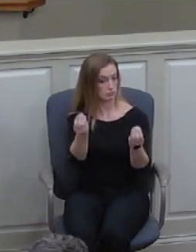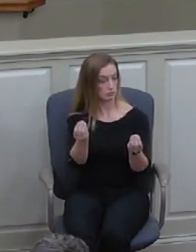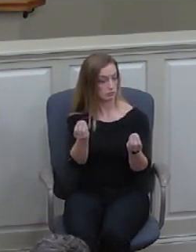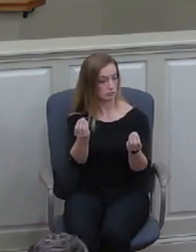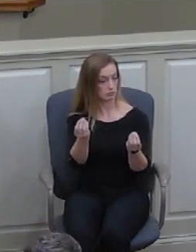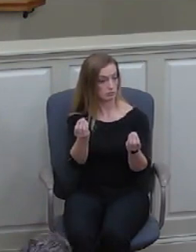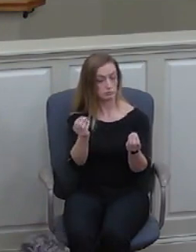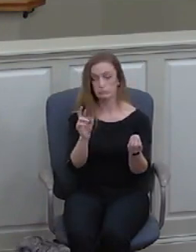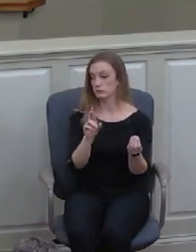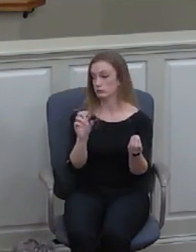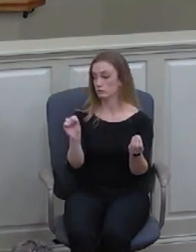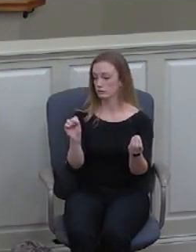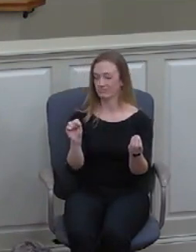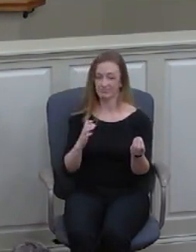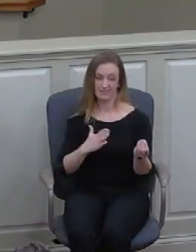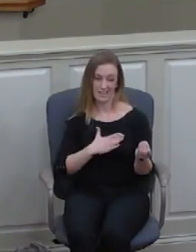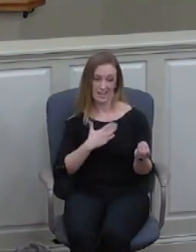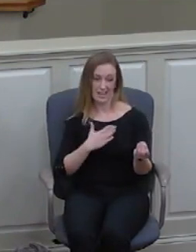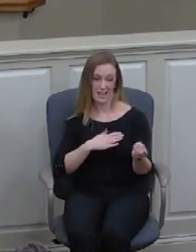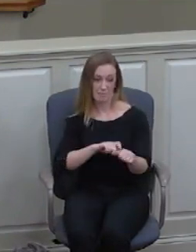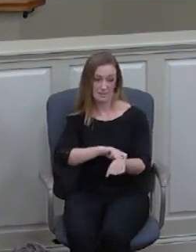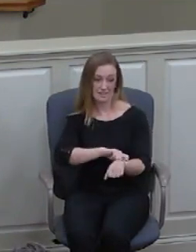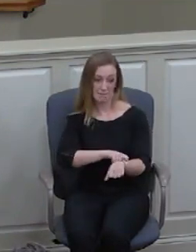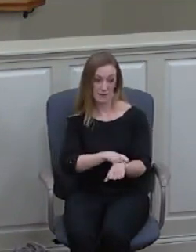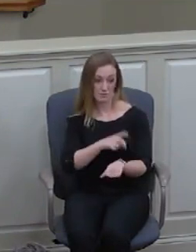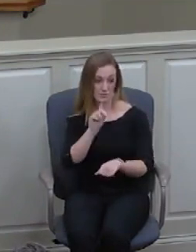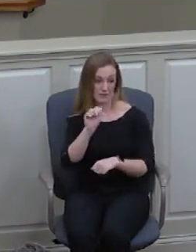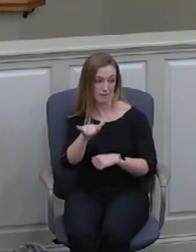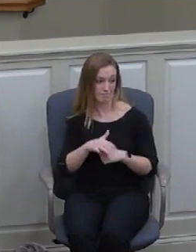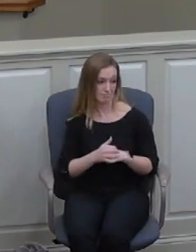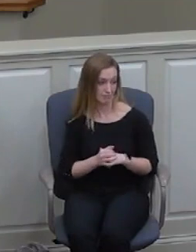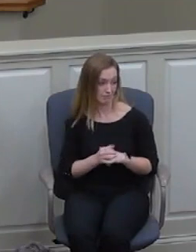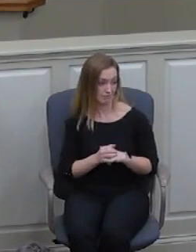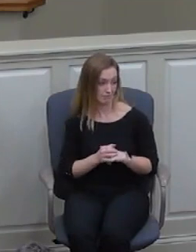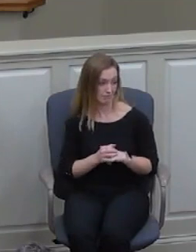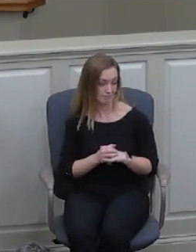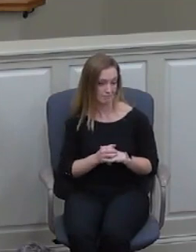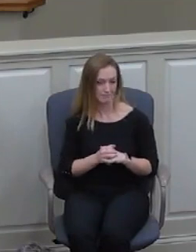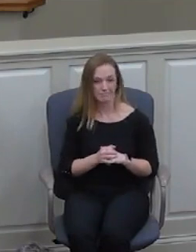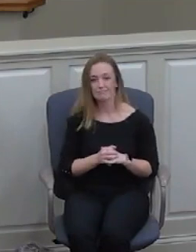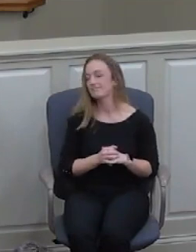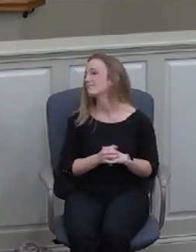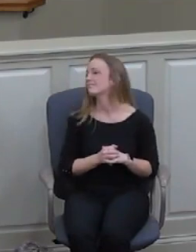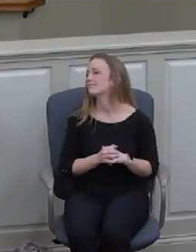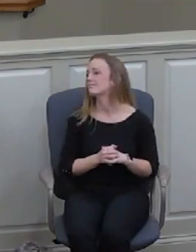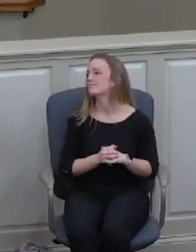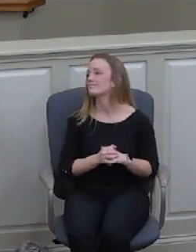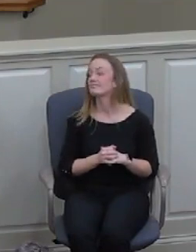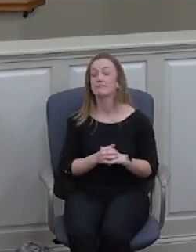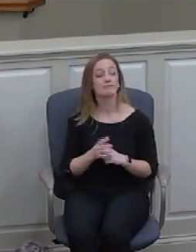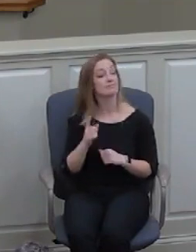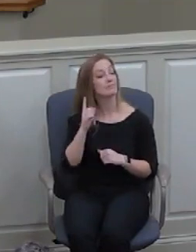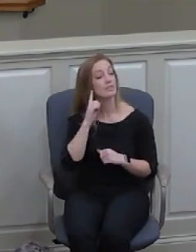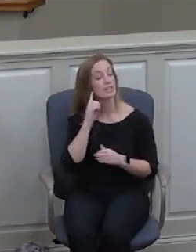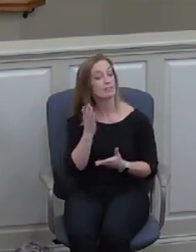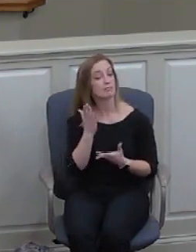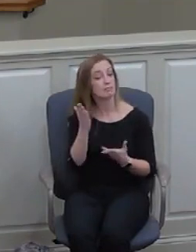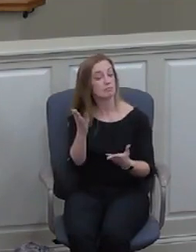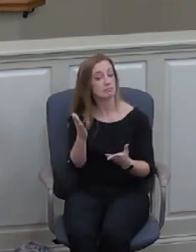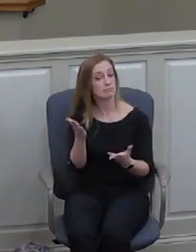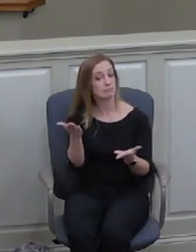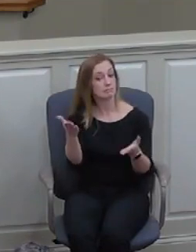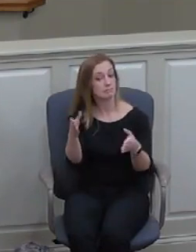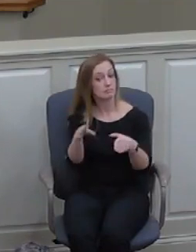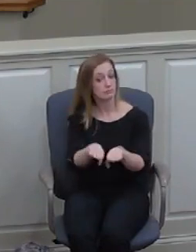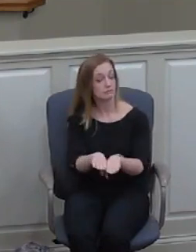The bright note, happy St. Patrick's Day. Yeah, that's right. Do I hear a motion to adjourn?